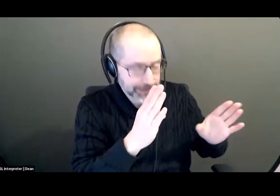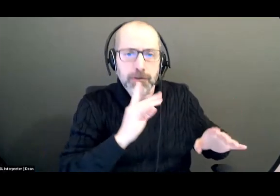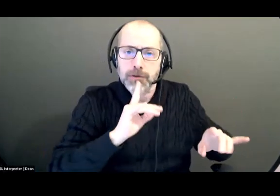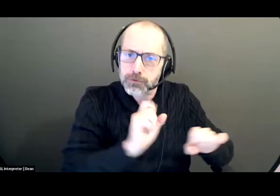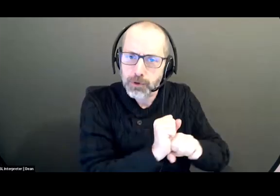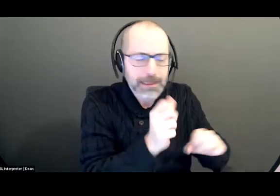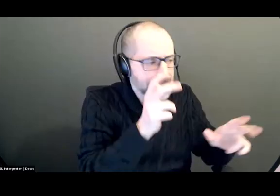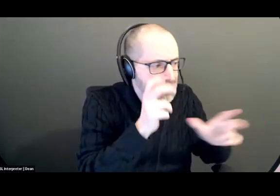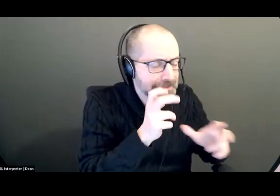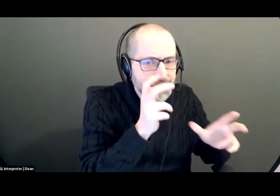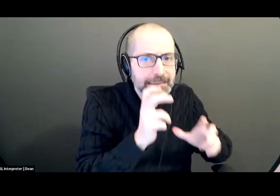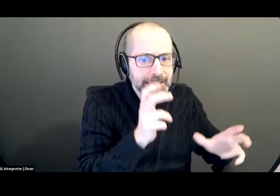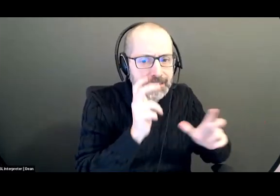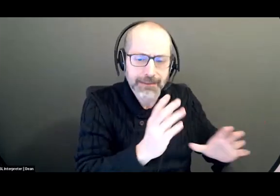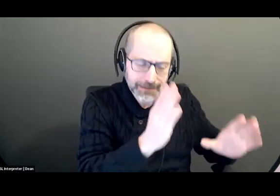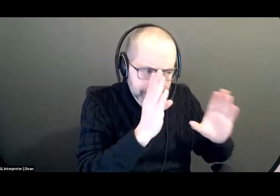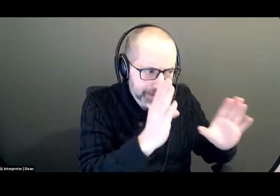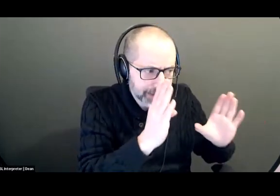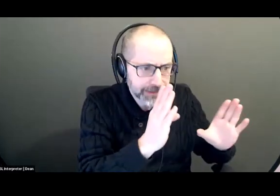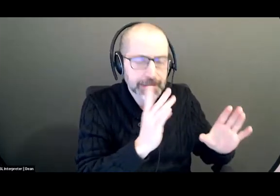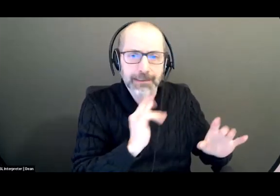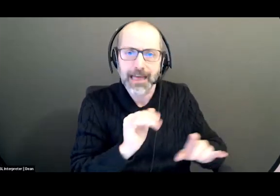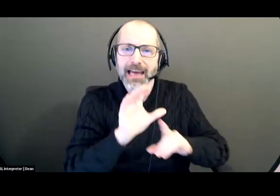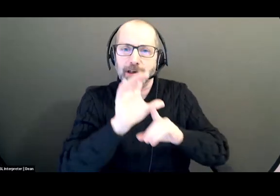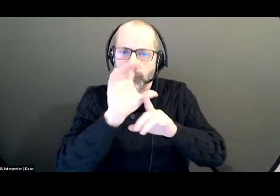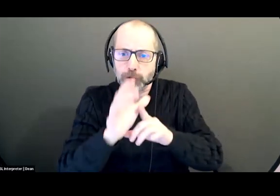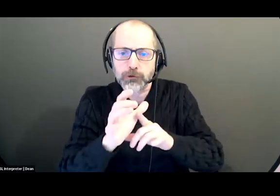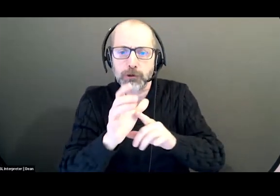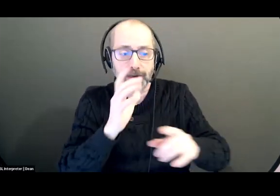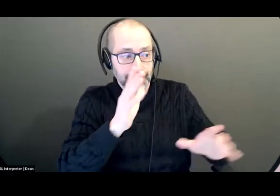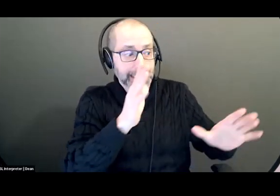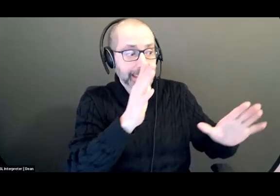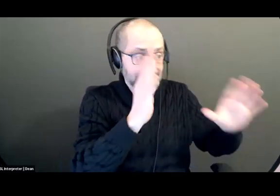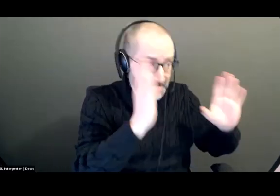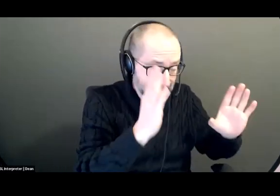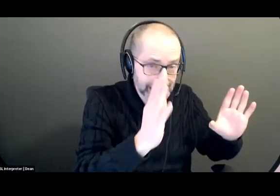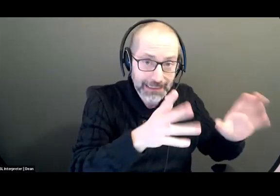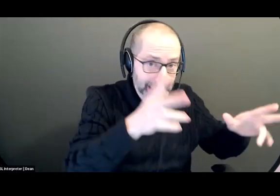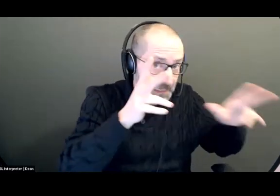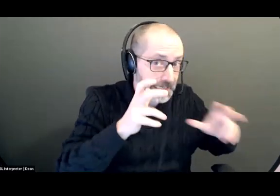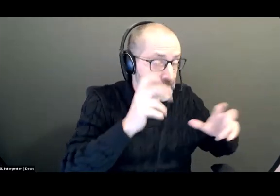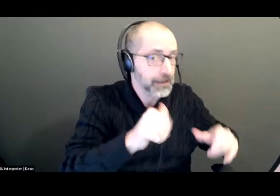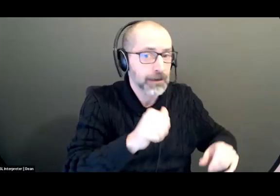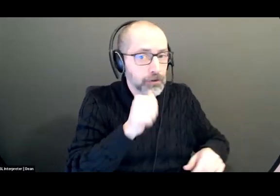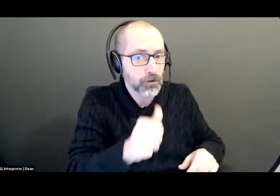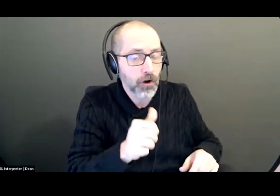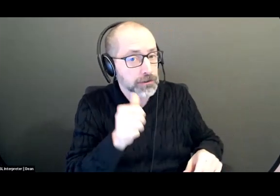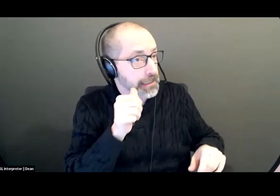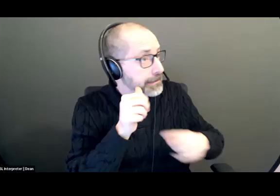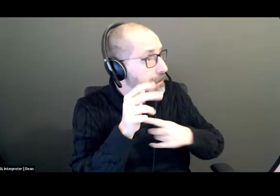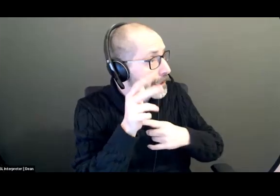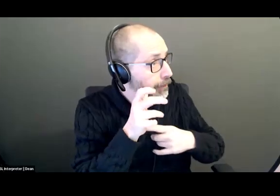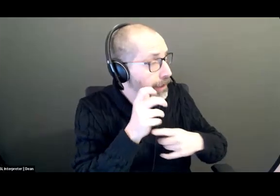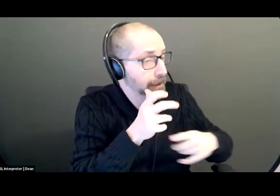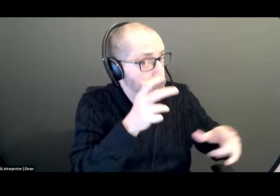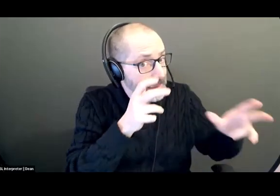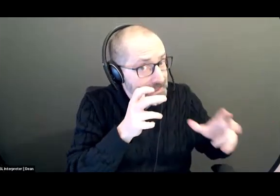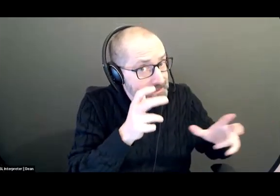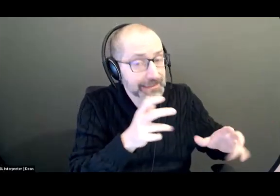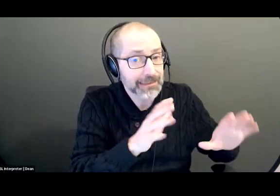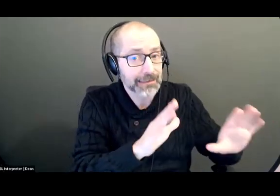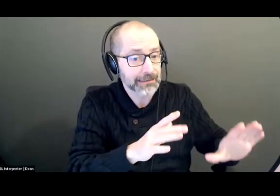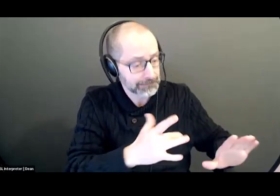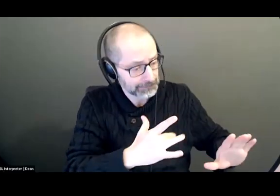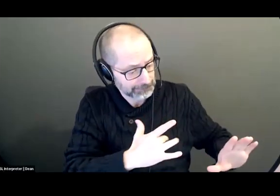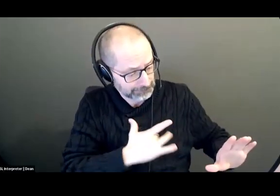to what people had to say, truly listening, truly listening. When we shifted to a true culture of listening and not